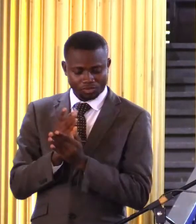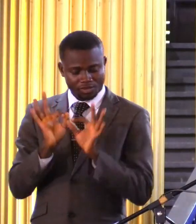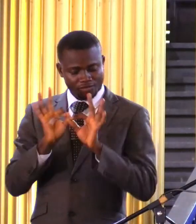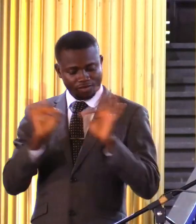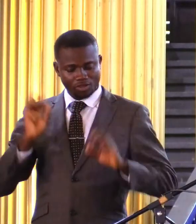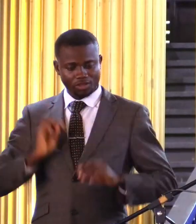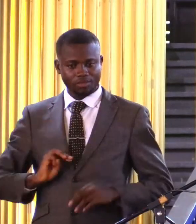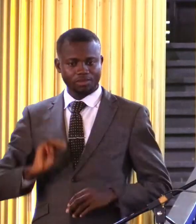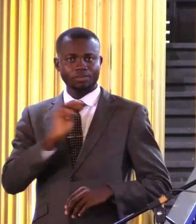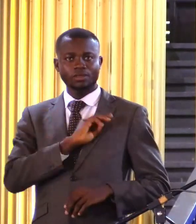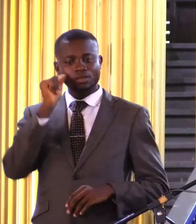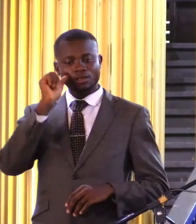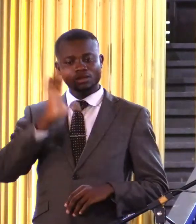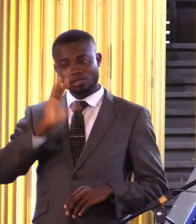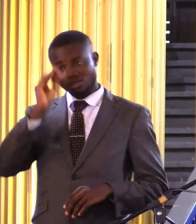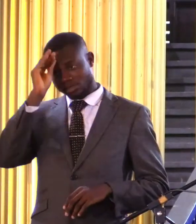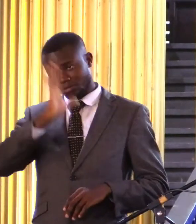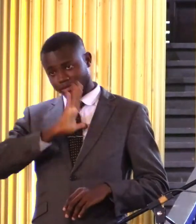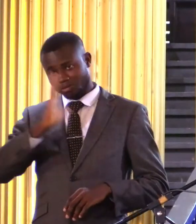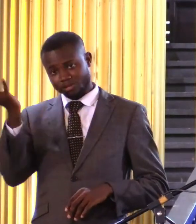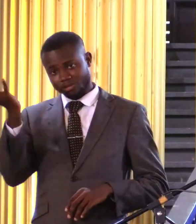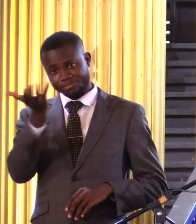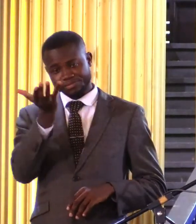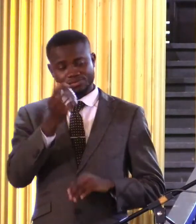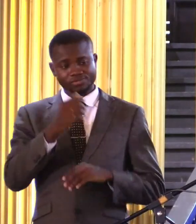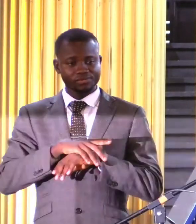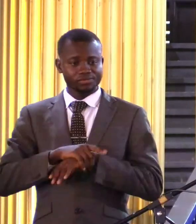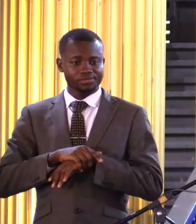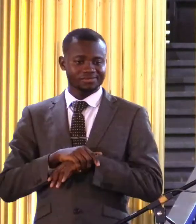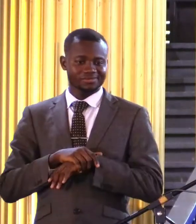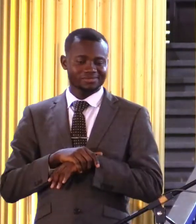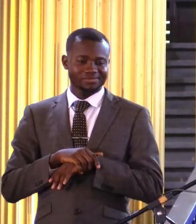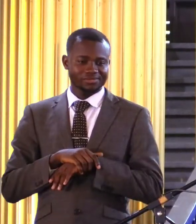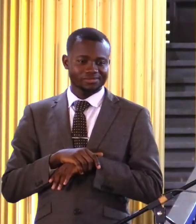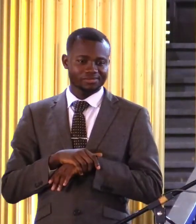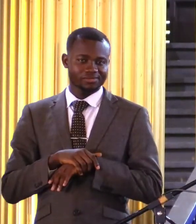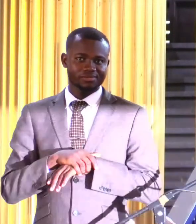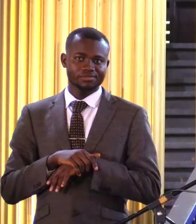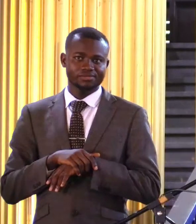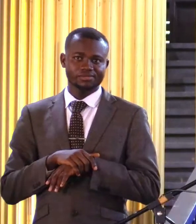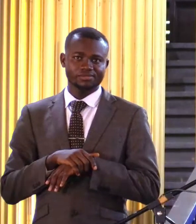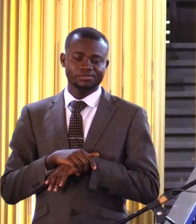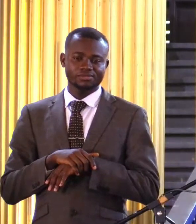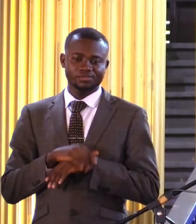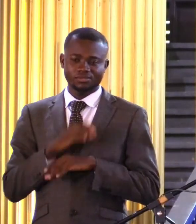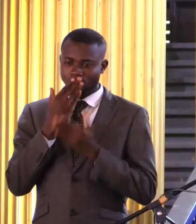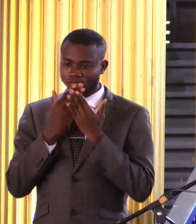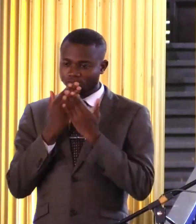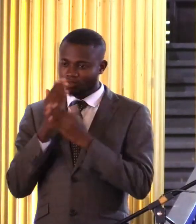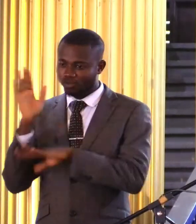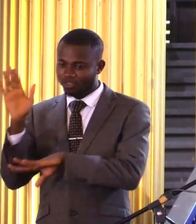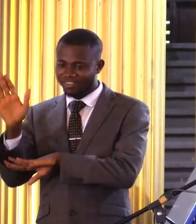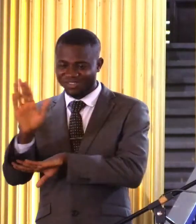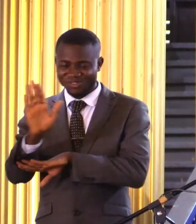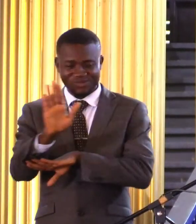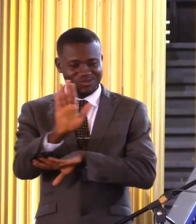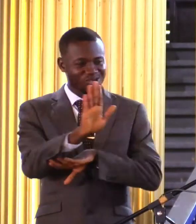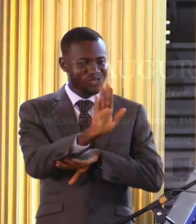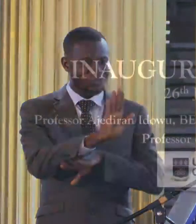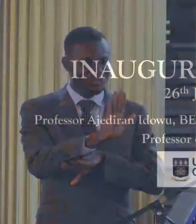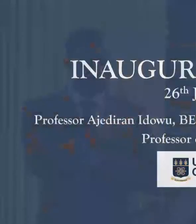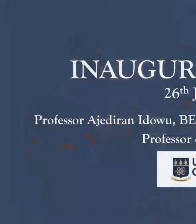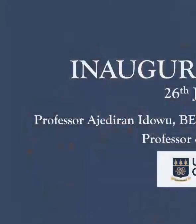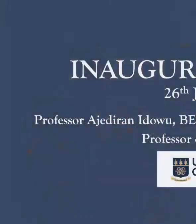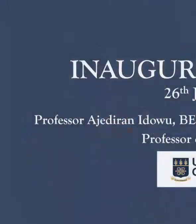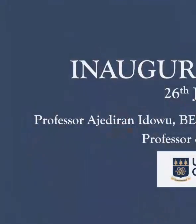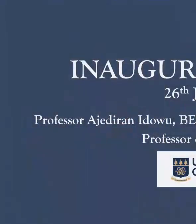ladies and gentlemen. A very good evening to everybody.